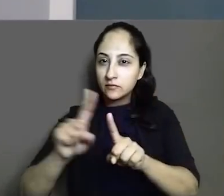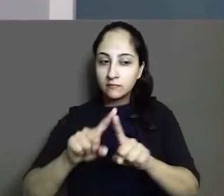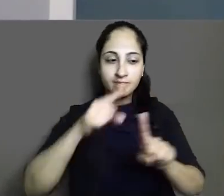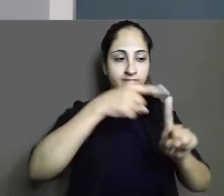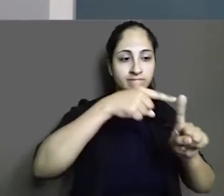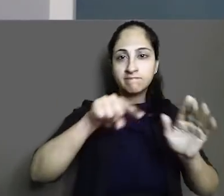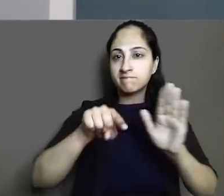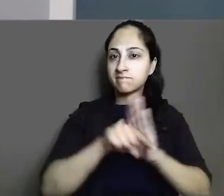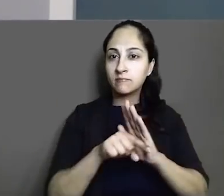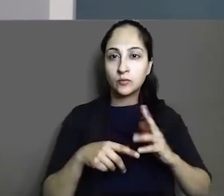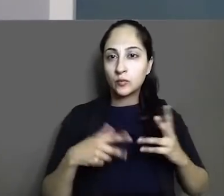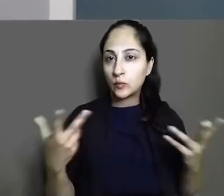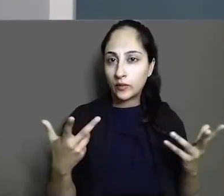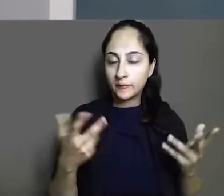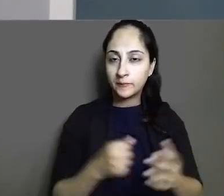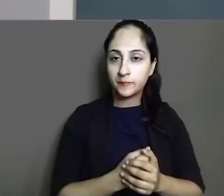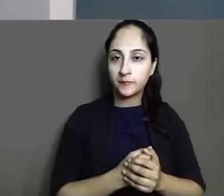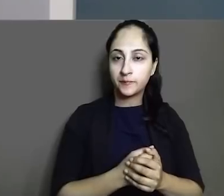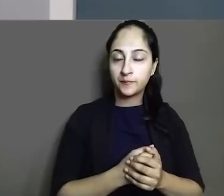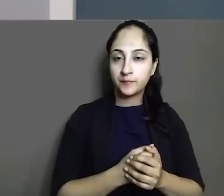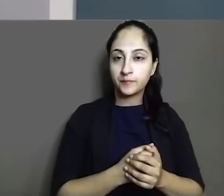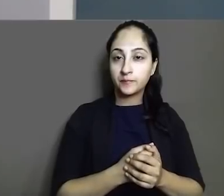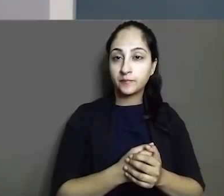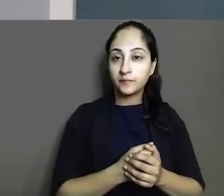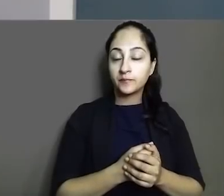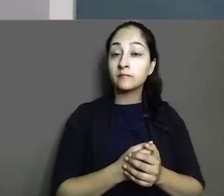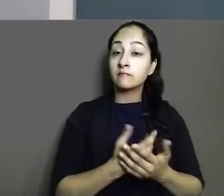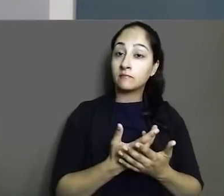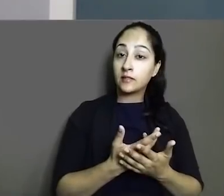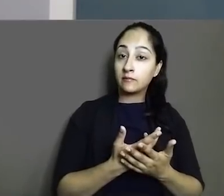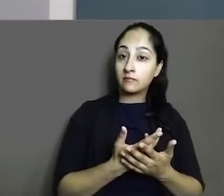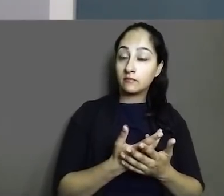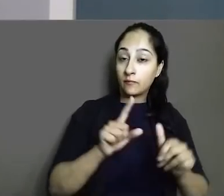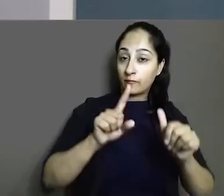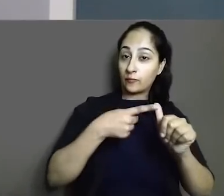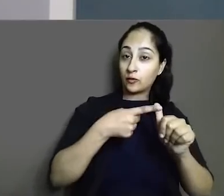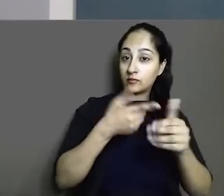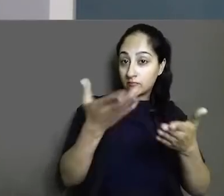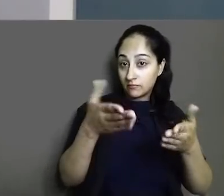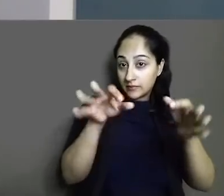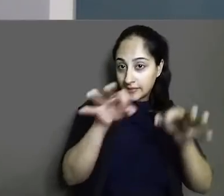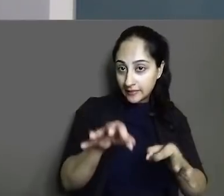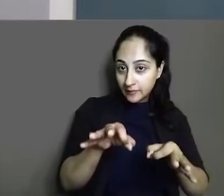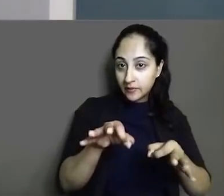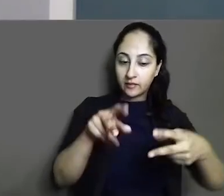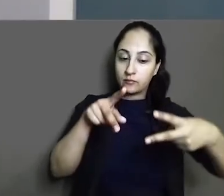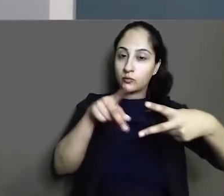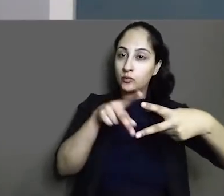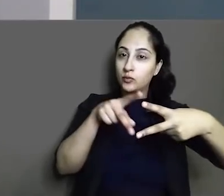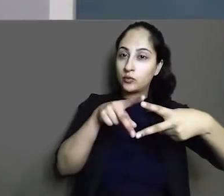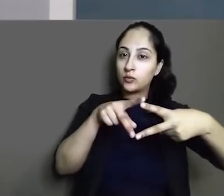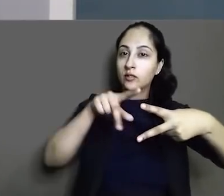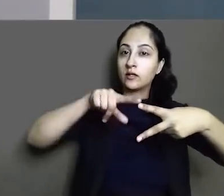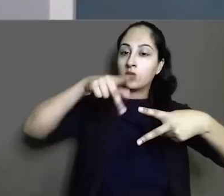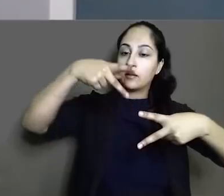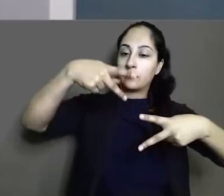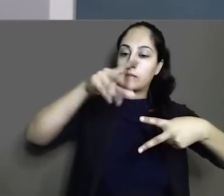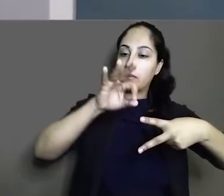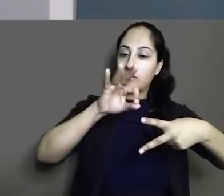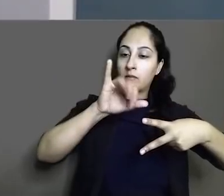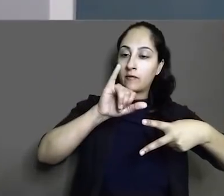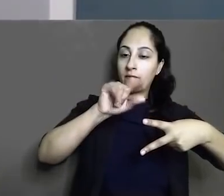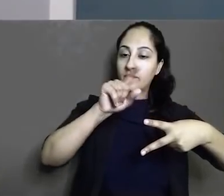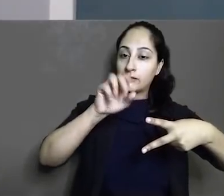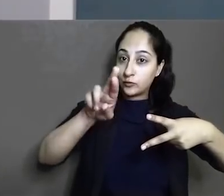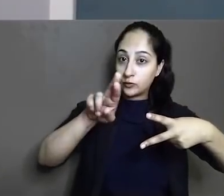so it's pretty confusing. There's hundreds of vaccines out there in clinical trials, but there are a total of 7 vaccines that could eventually